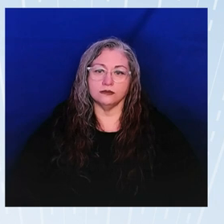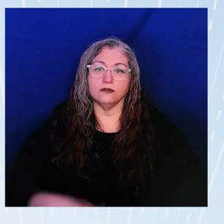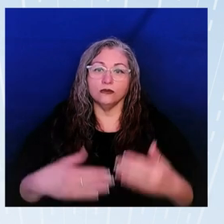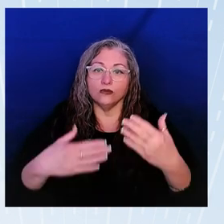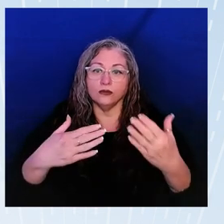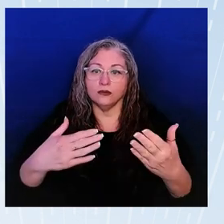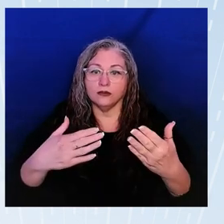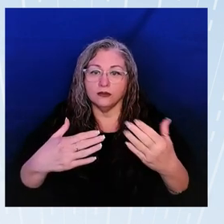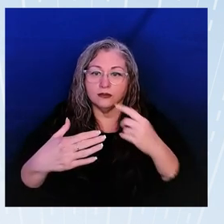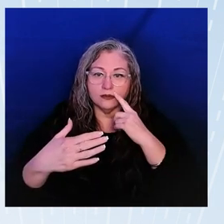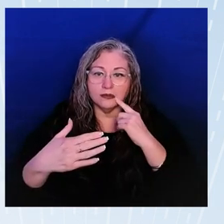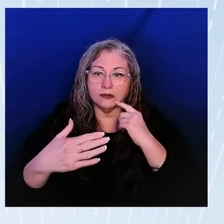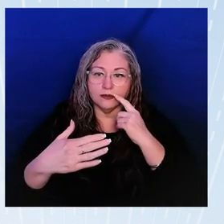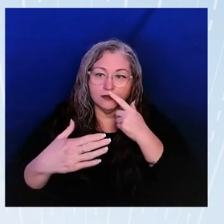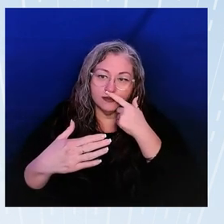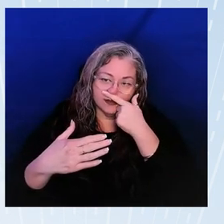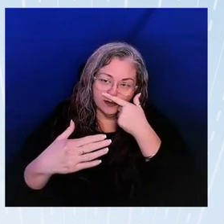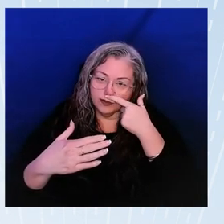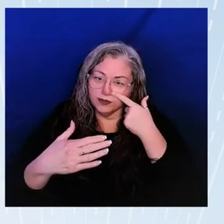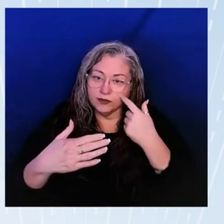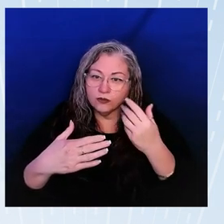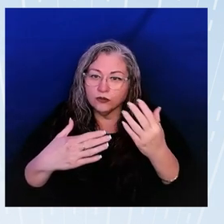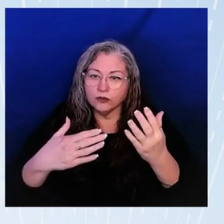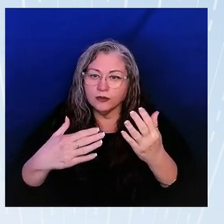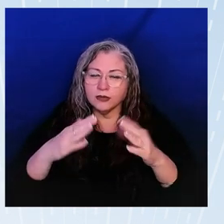the recommendation on the screen so I can?